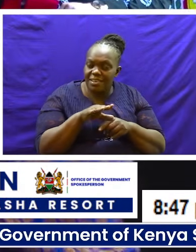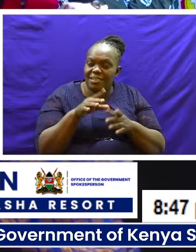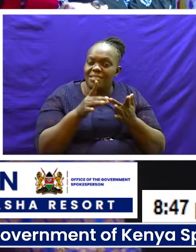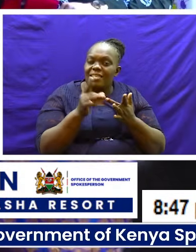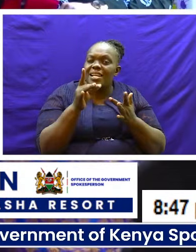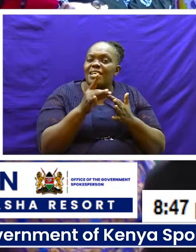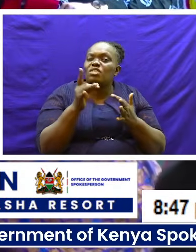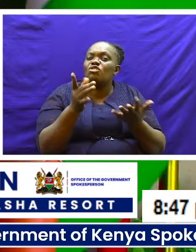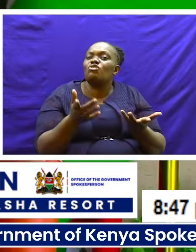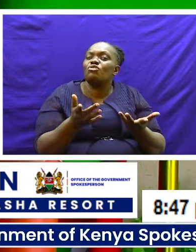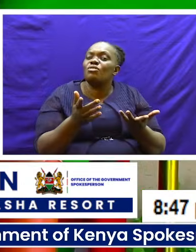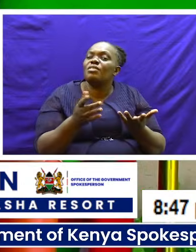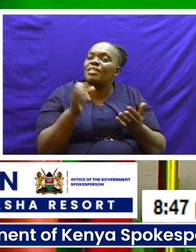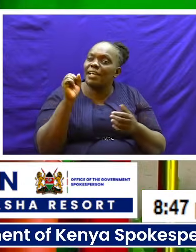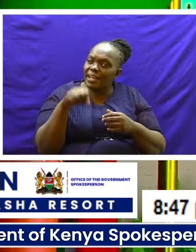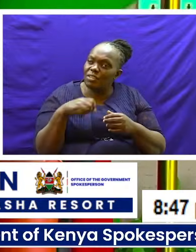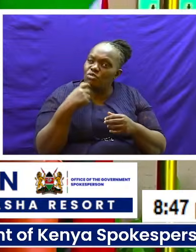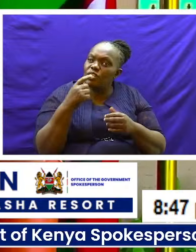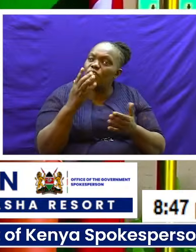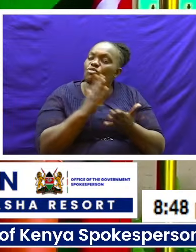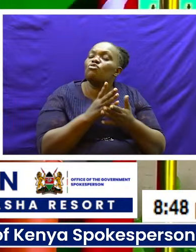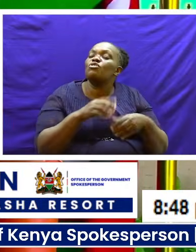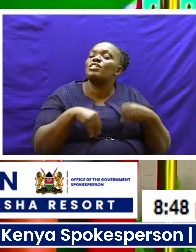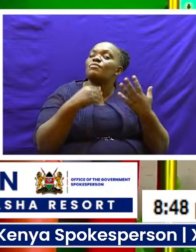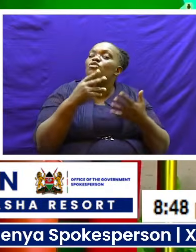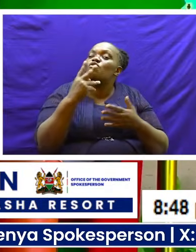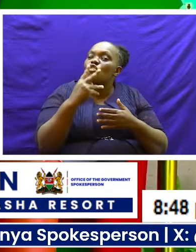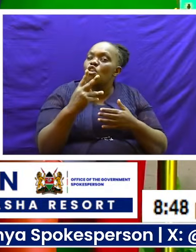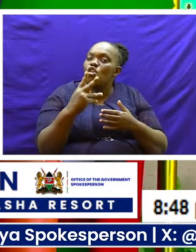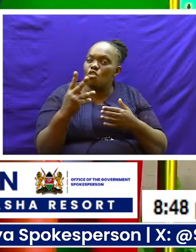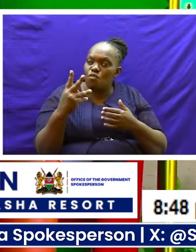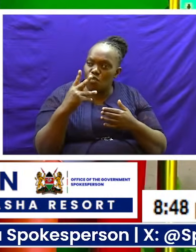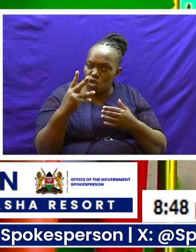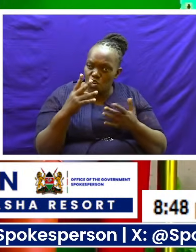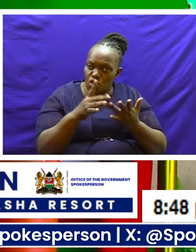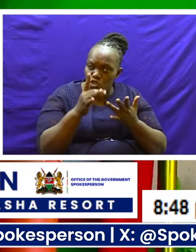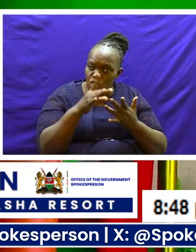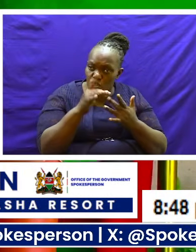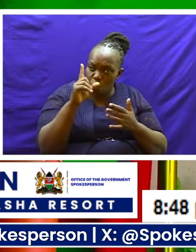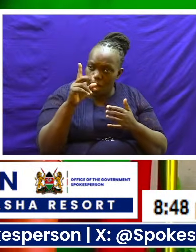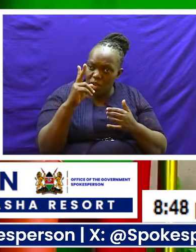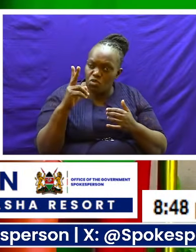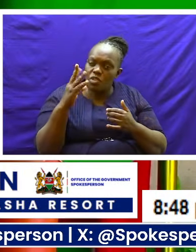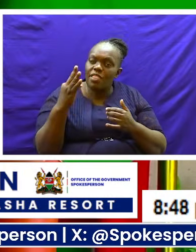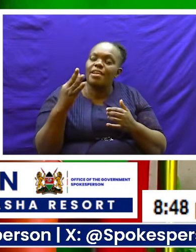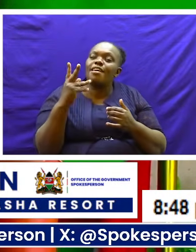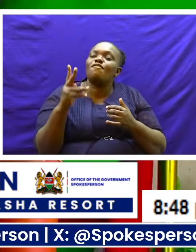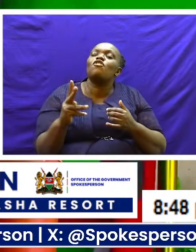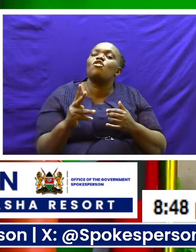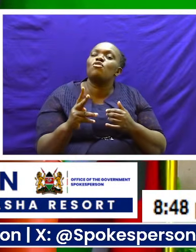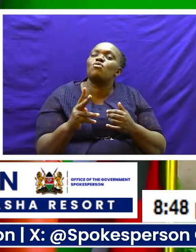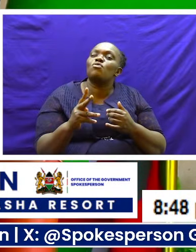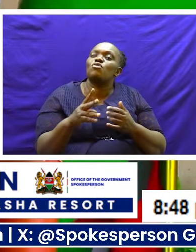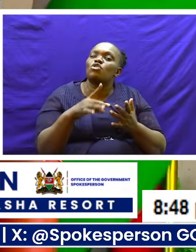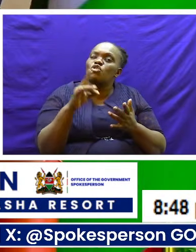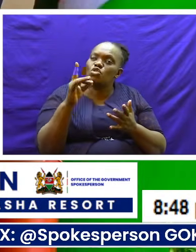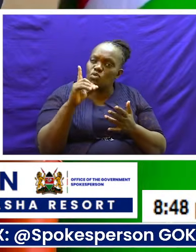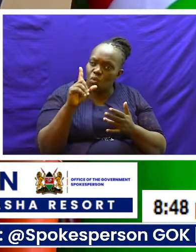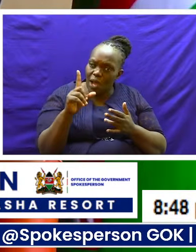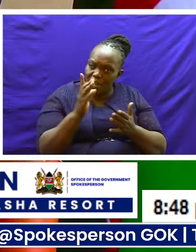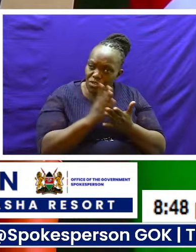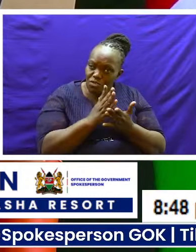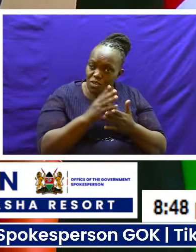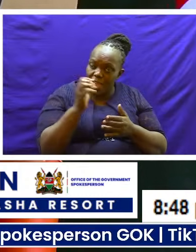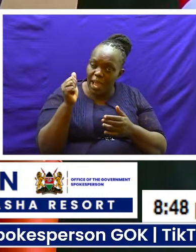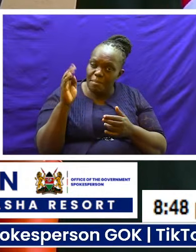selection. Yes, we said we give you four choice 1, 2, 3, and 4. Choice 1 has